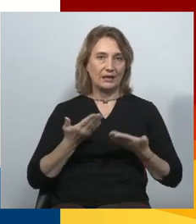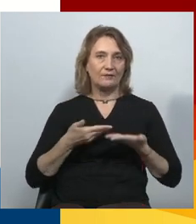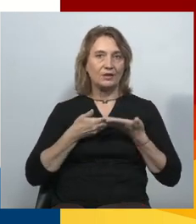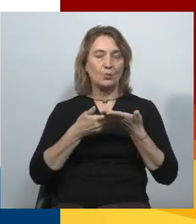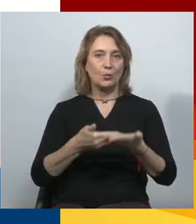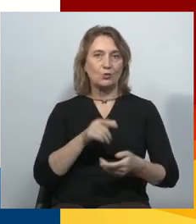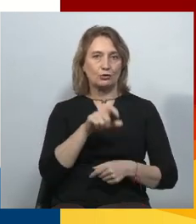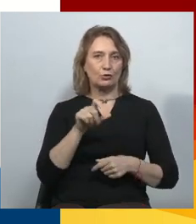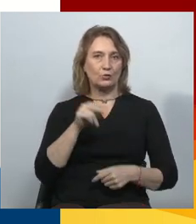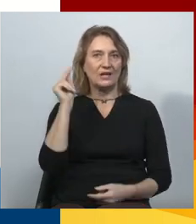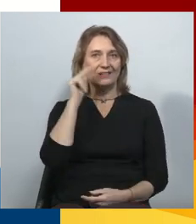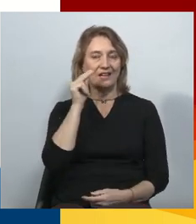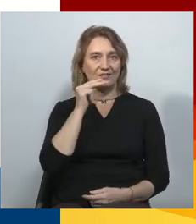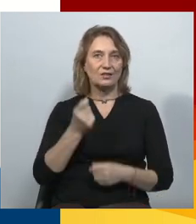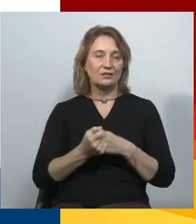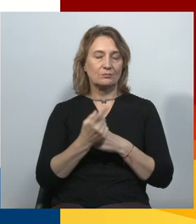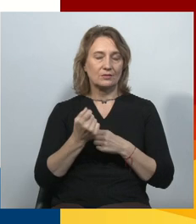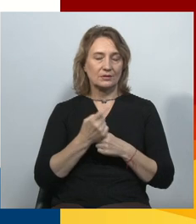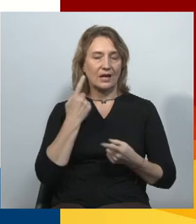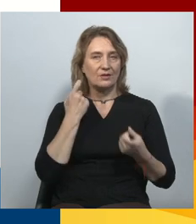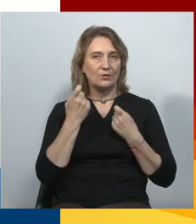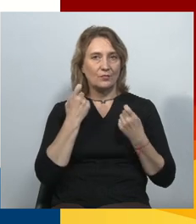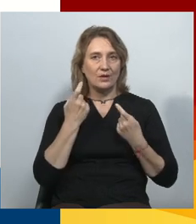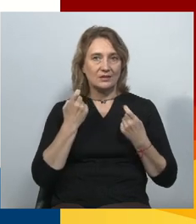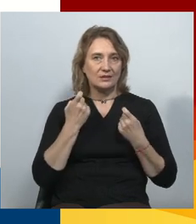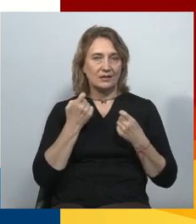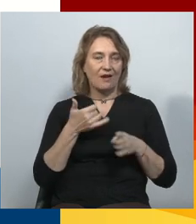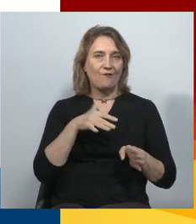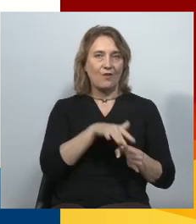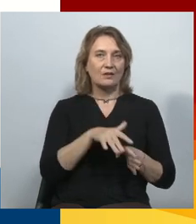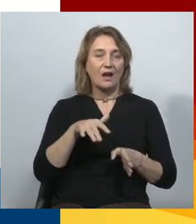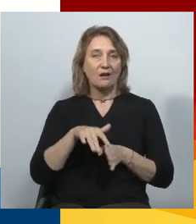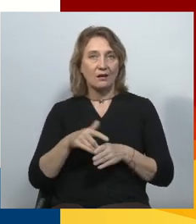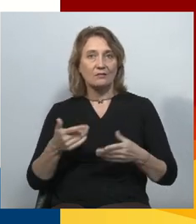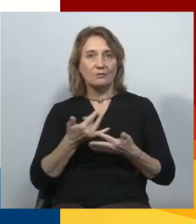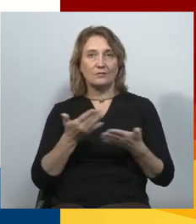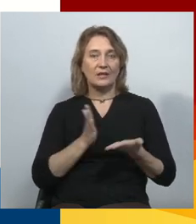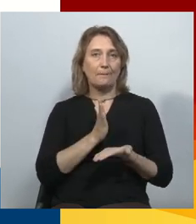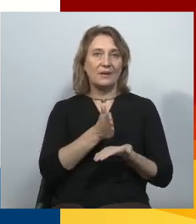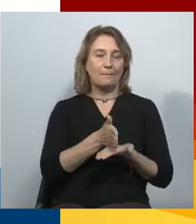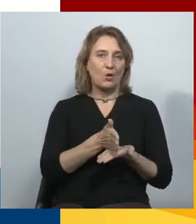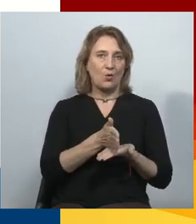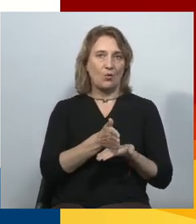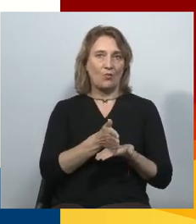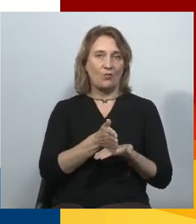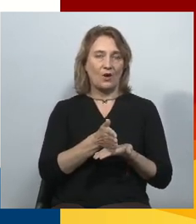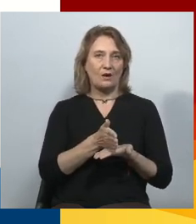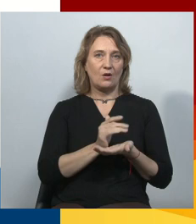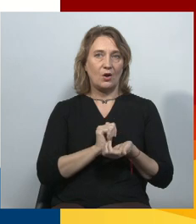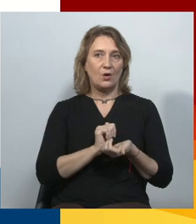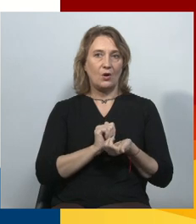which helps people detect misinformation in direct messaging apps,